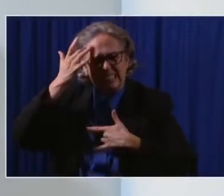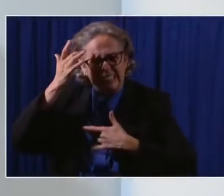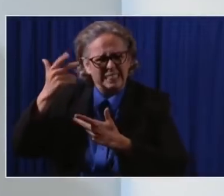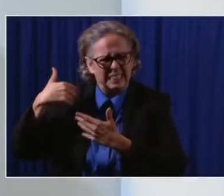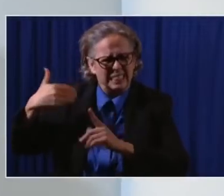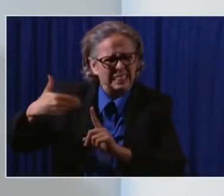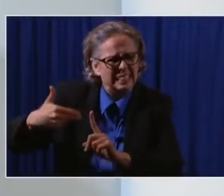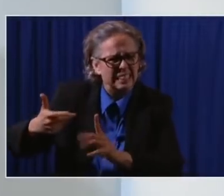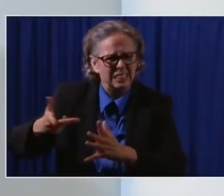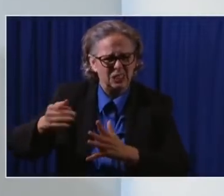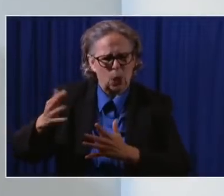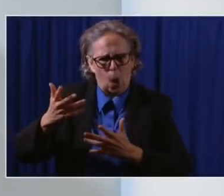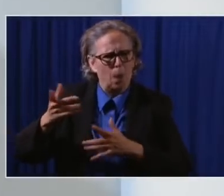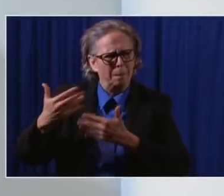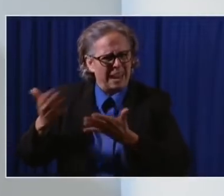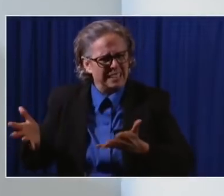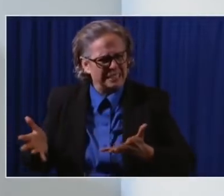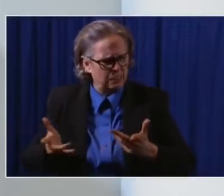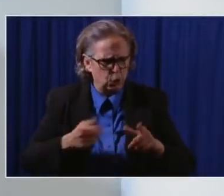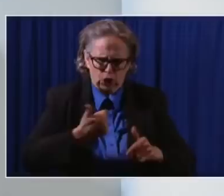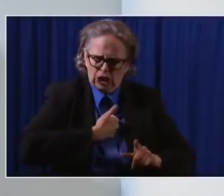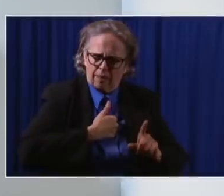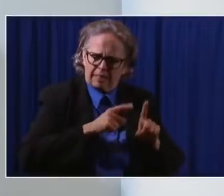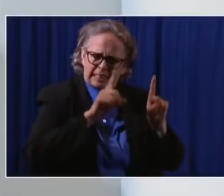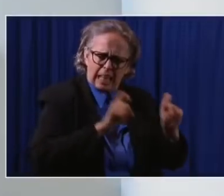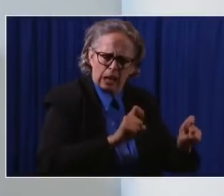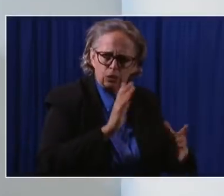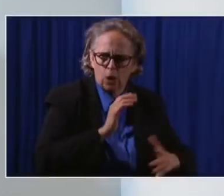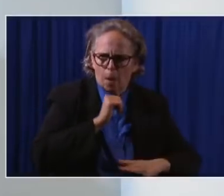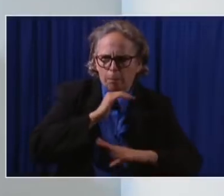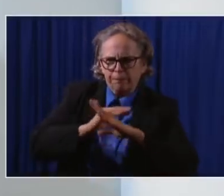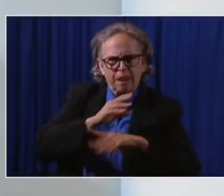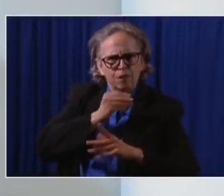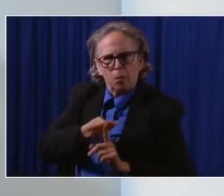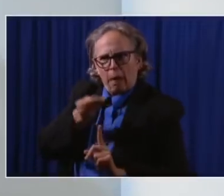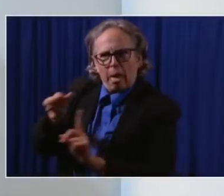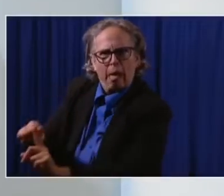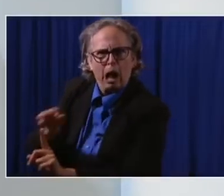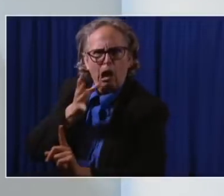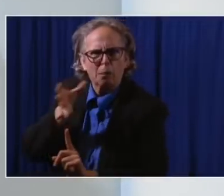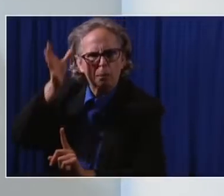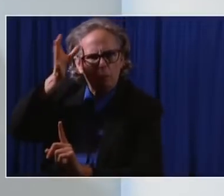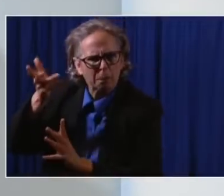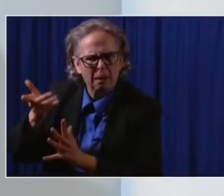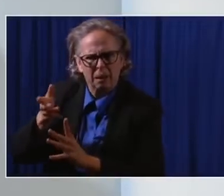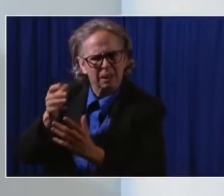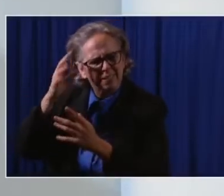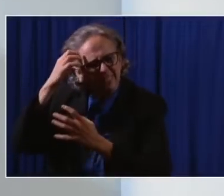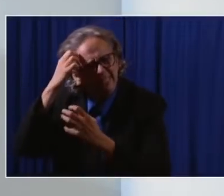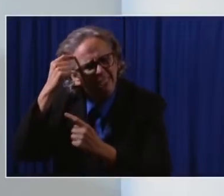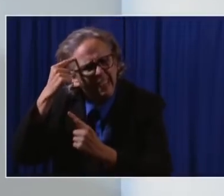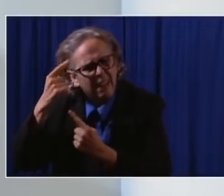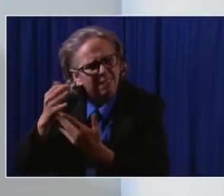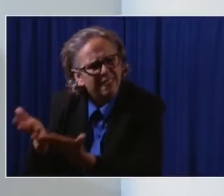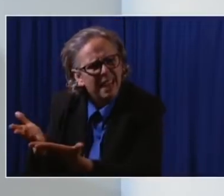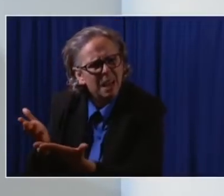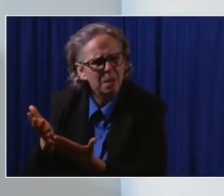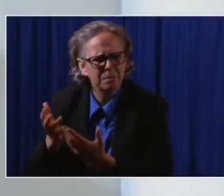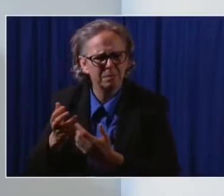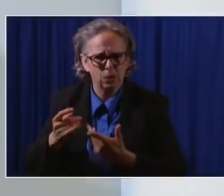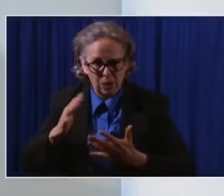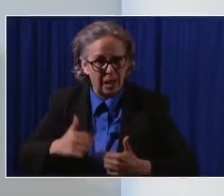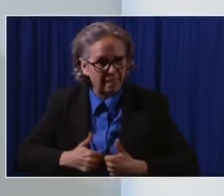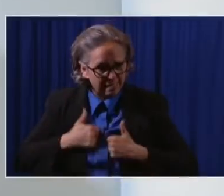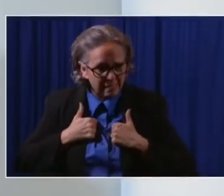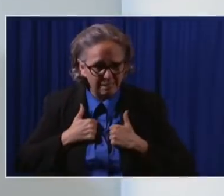those things, that we're there to protect them. You can live your life. Just do it